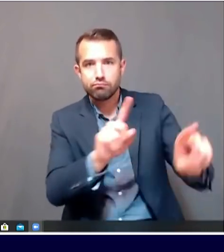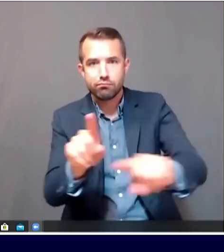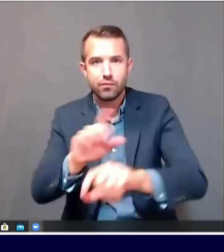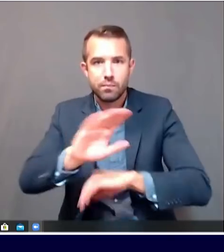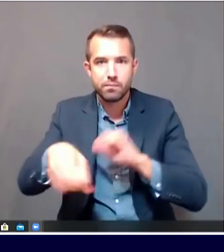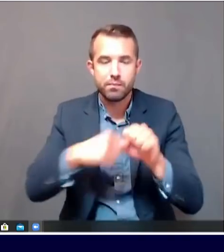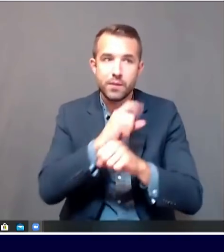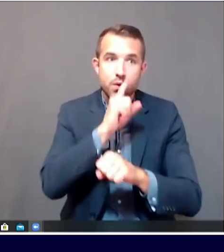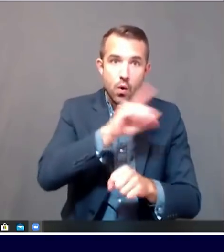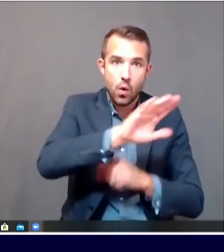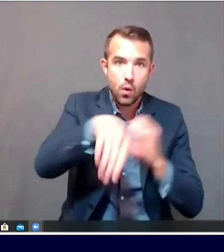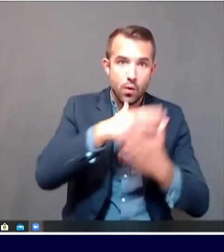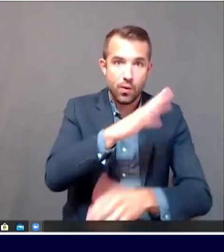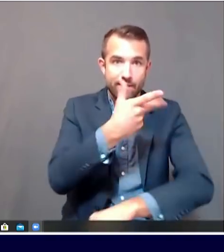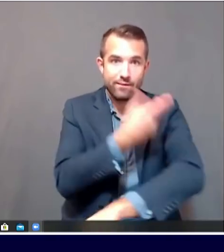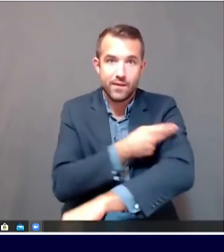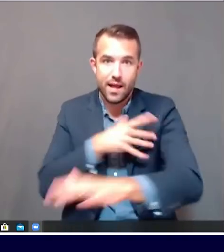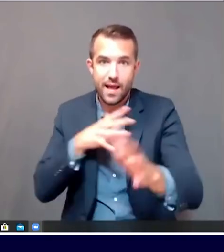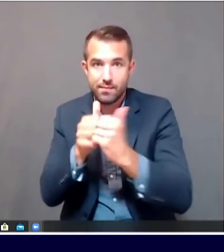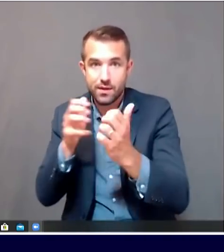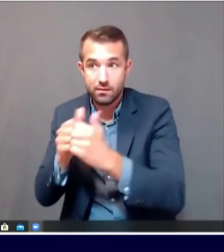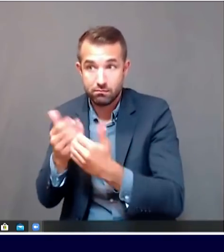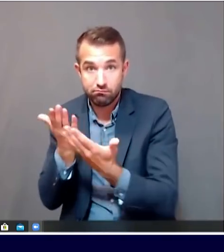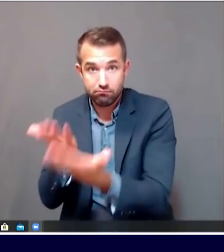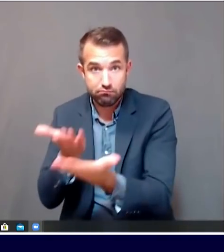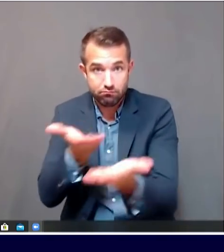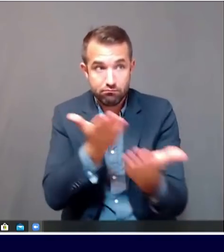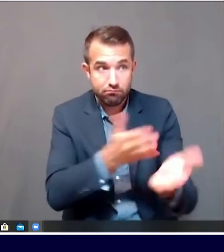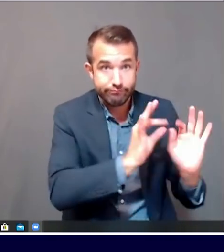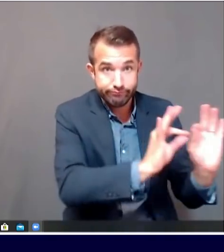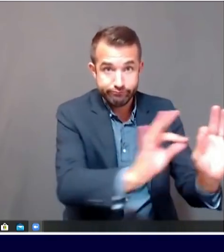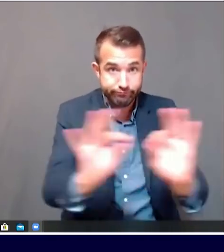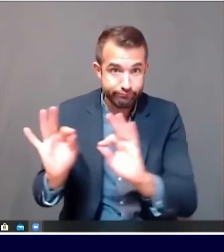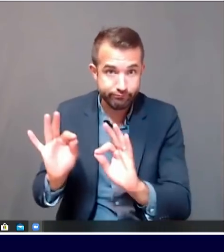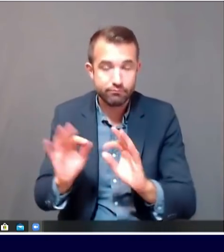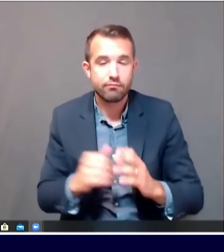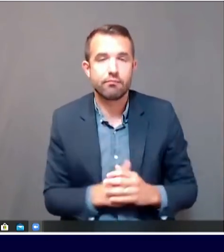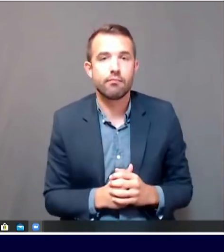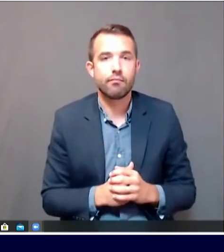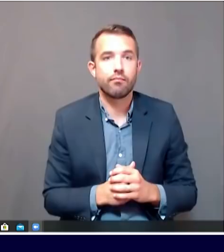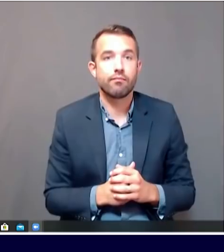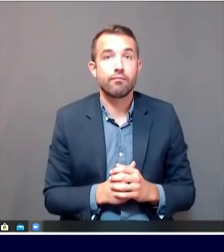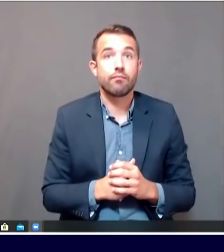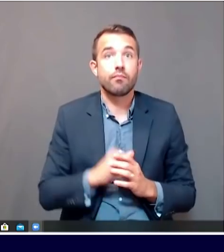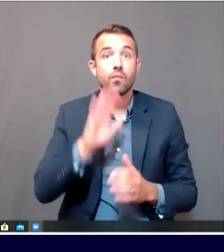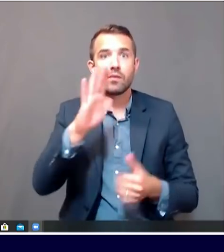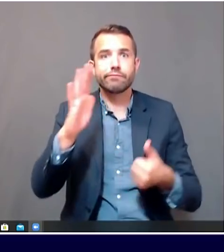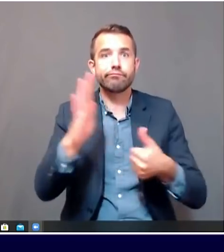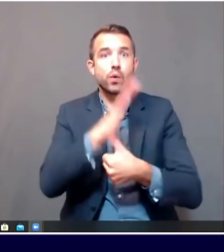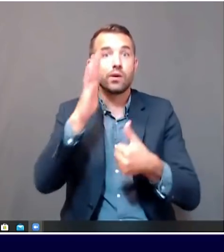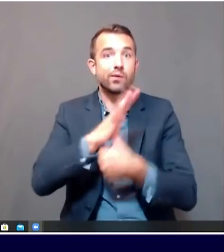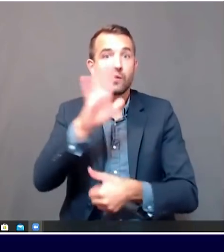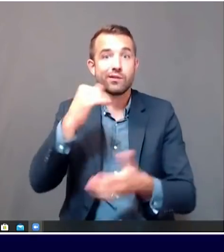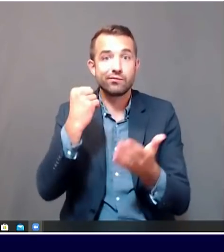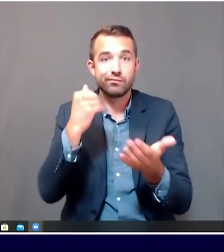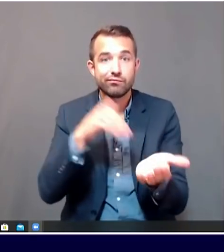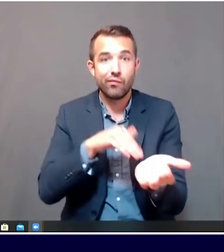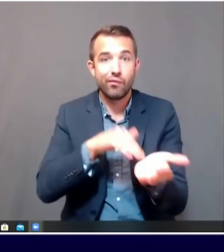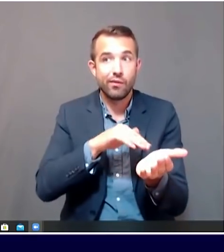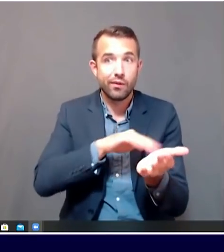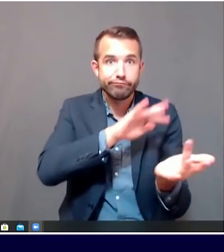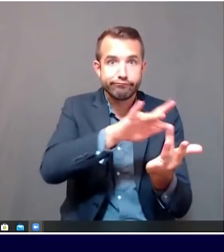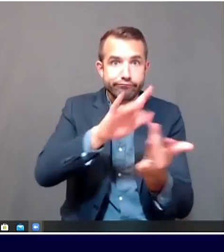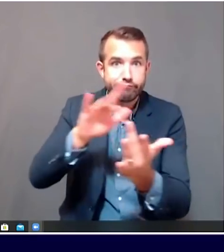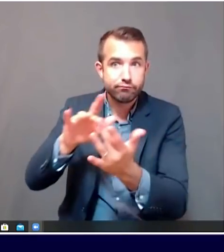their vaccines. I also recommend that you touch base with whoever your primary care provider may be, adult and child